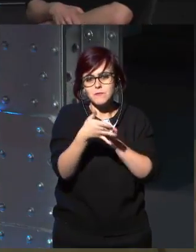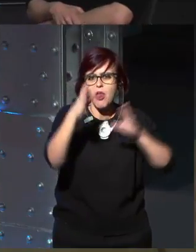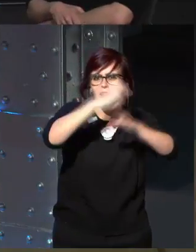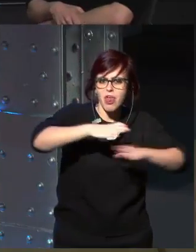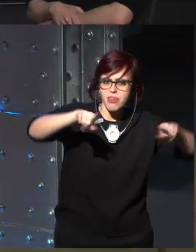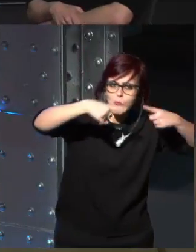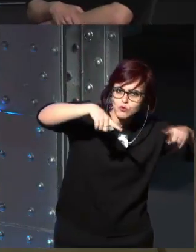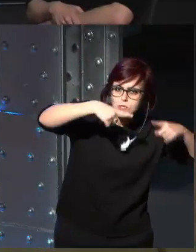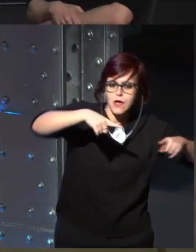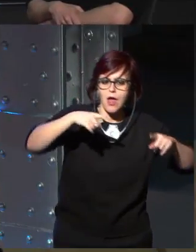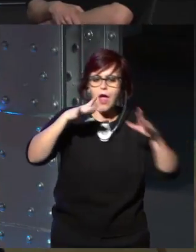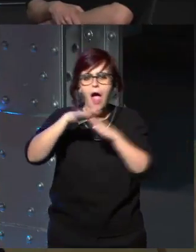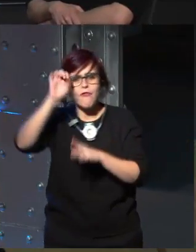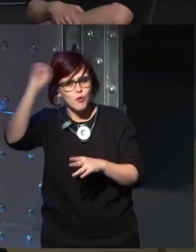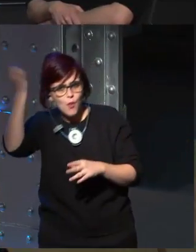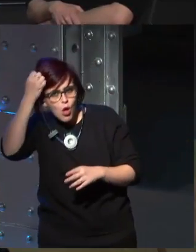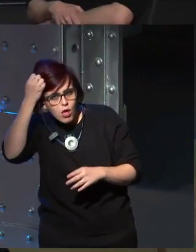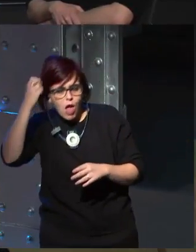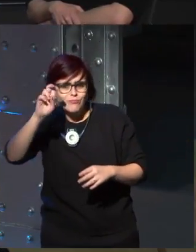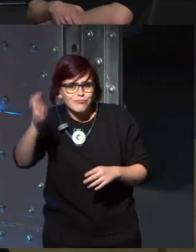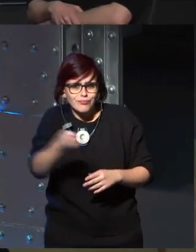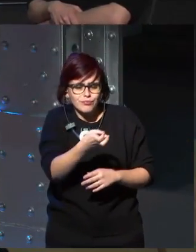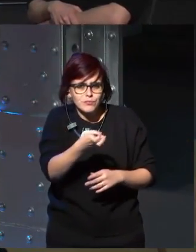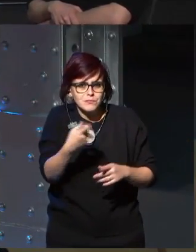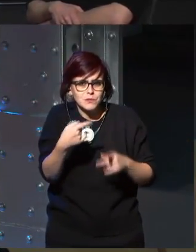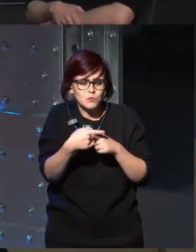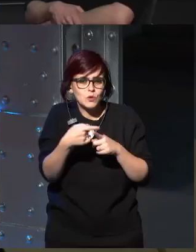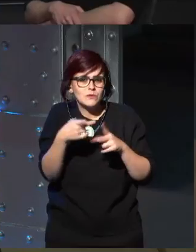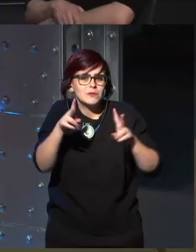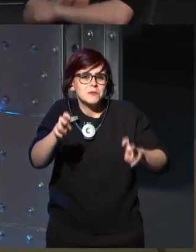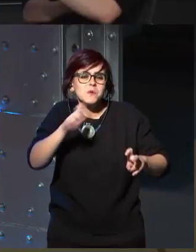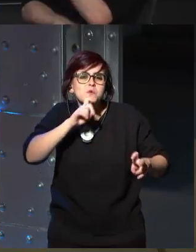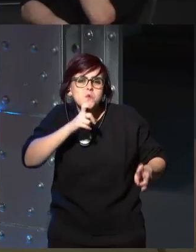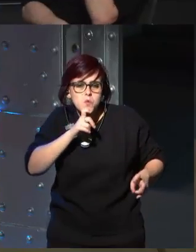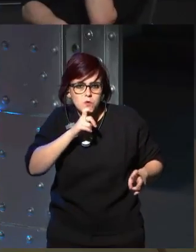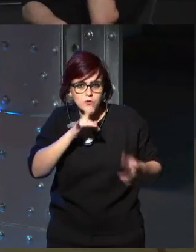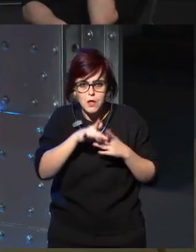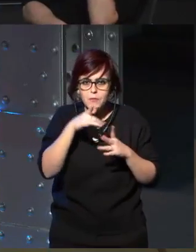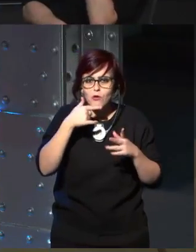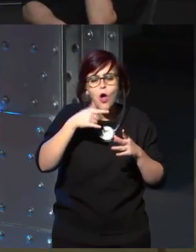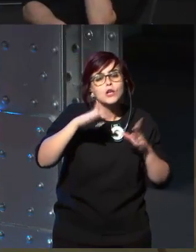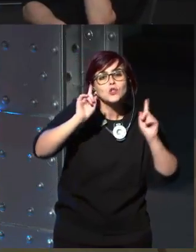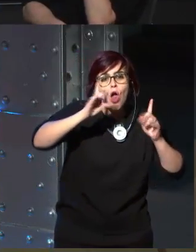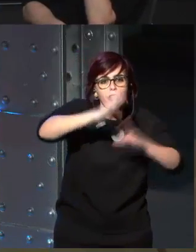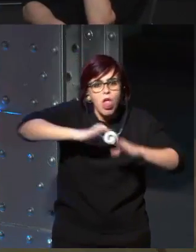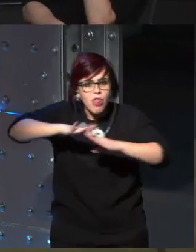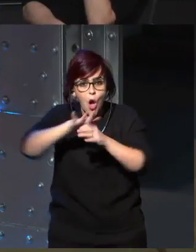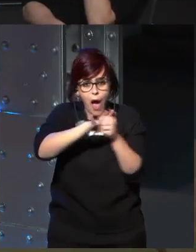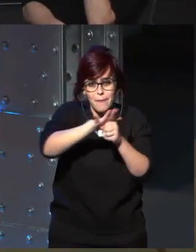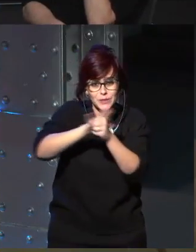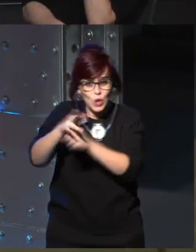Sometimes we specialize in anthropology and musicology, but there are many anecdotes and many stories that go beyond all those